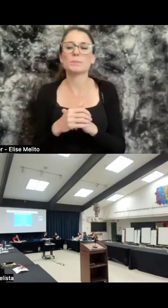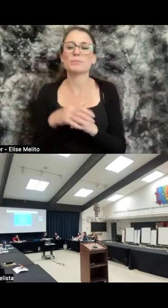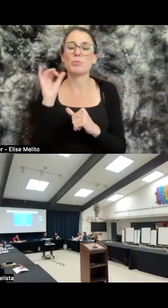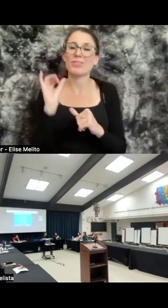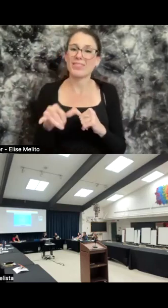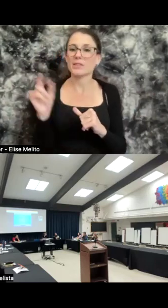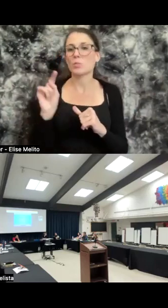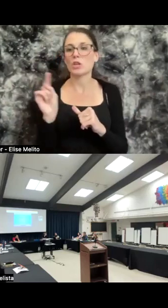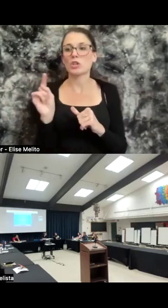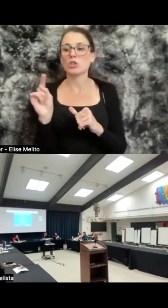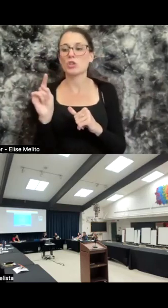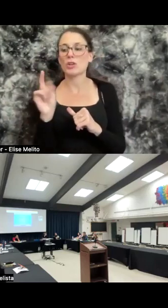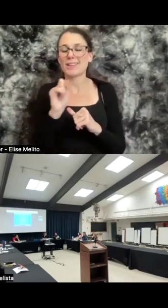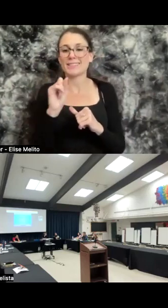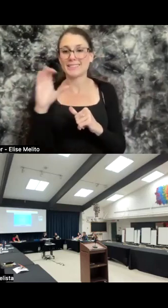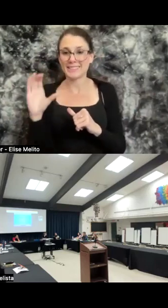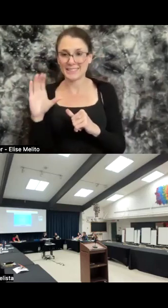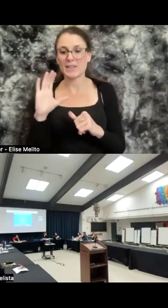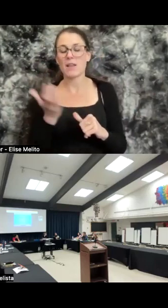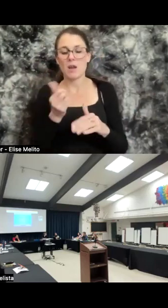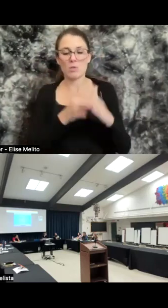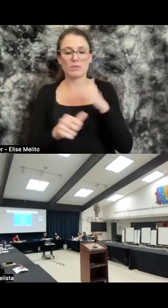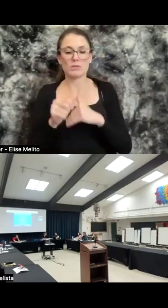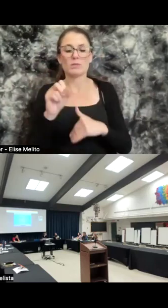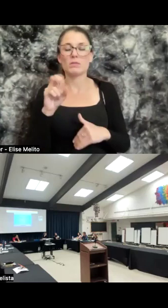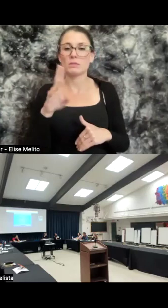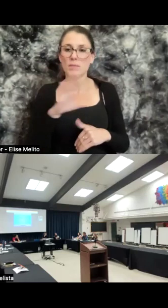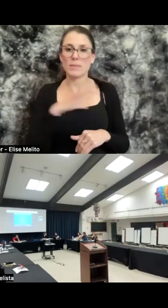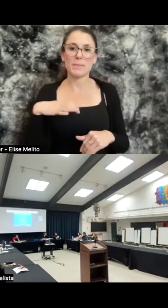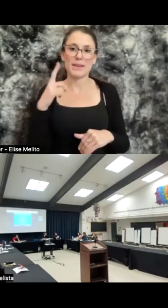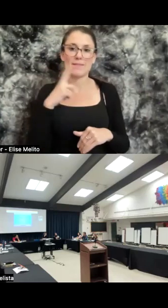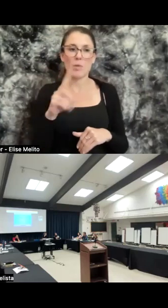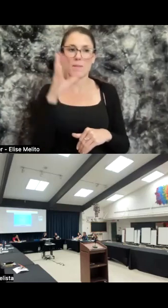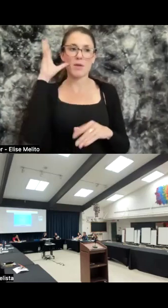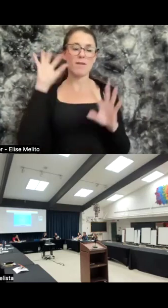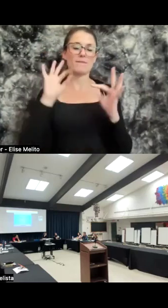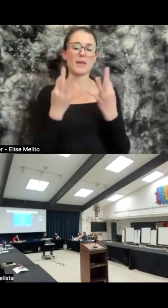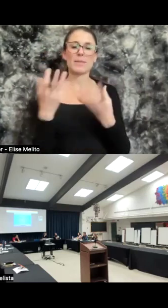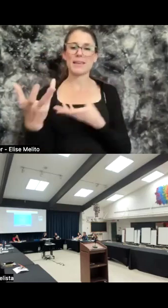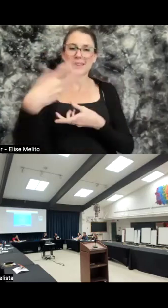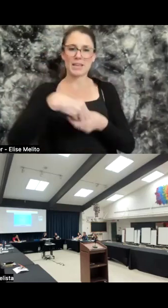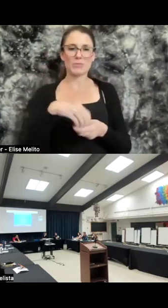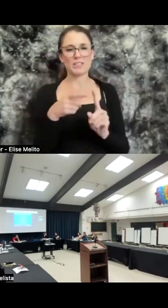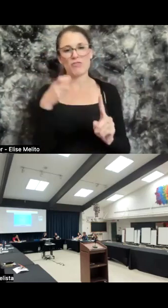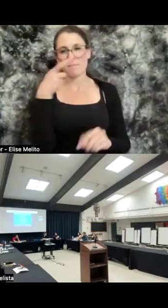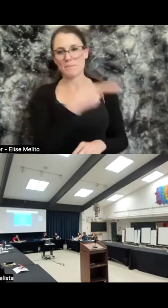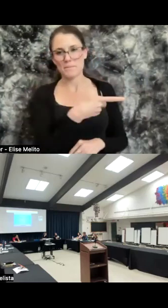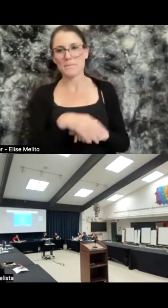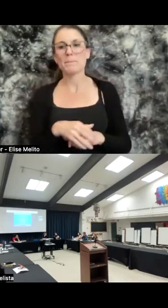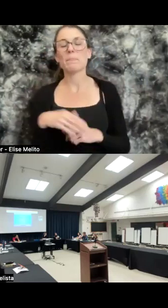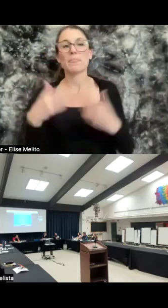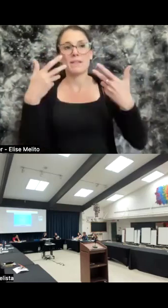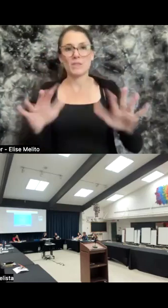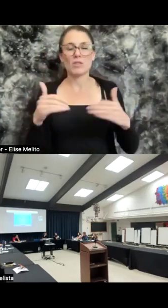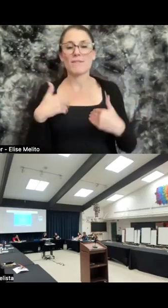that's where the SSC and our subcommittee for parent-family engagement comes. We've had 2 meetings